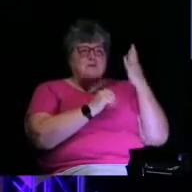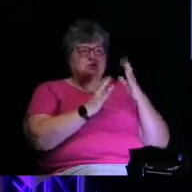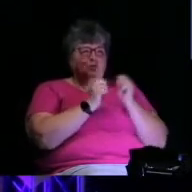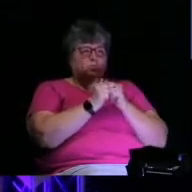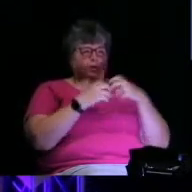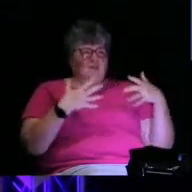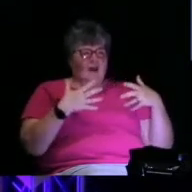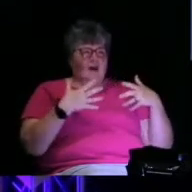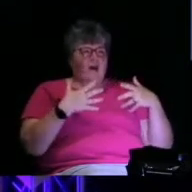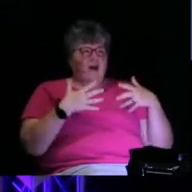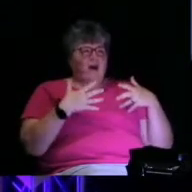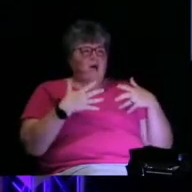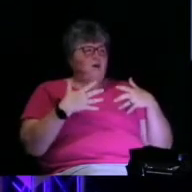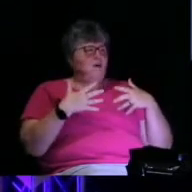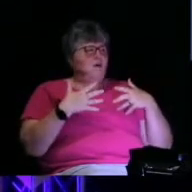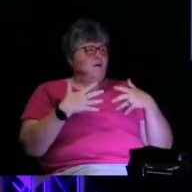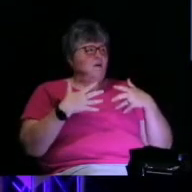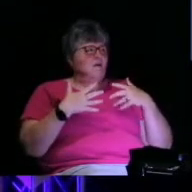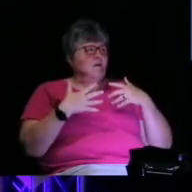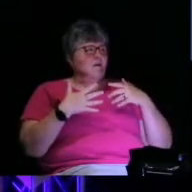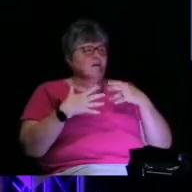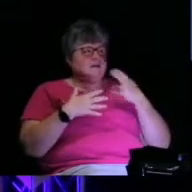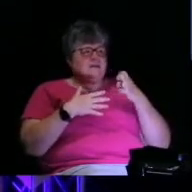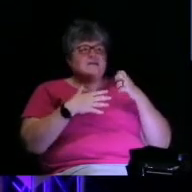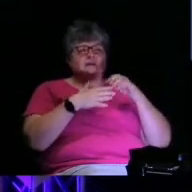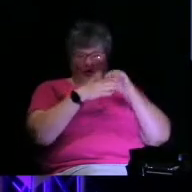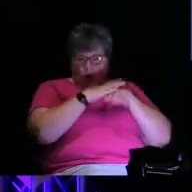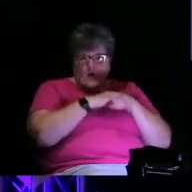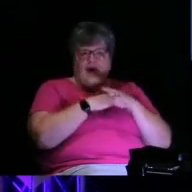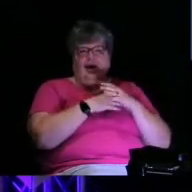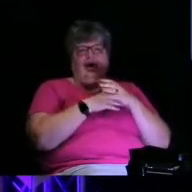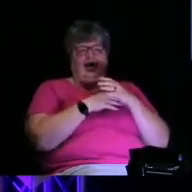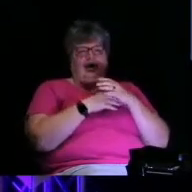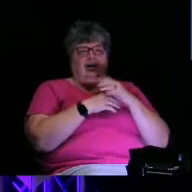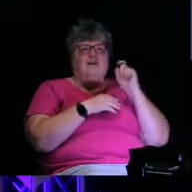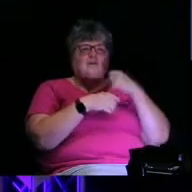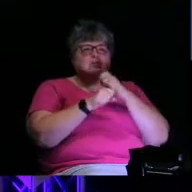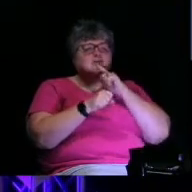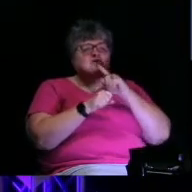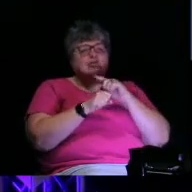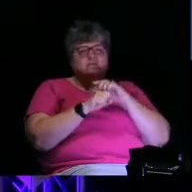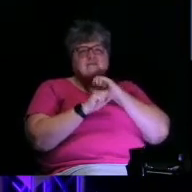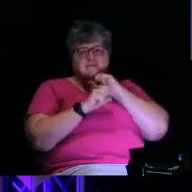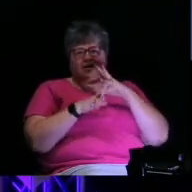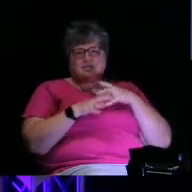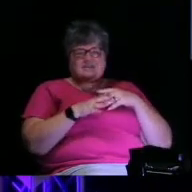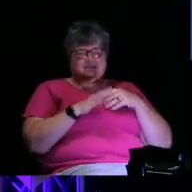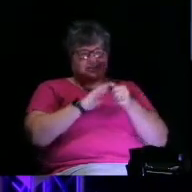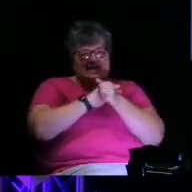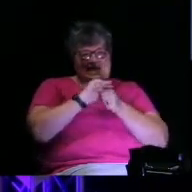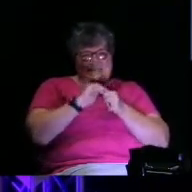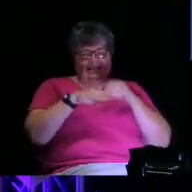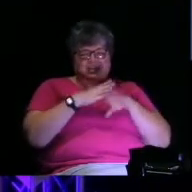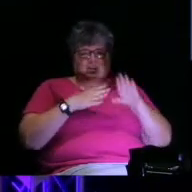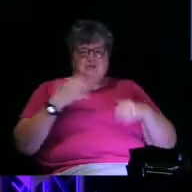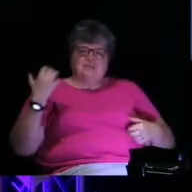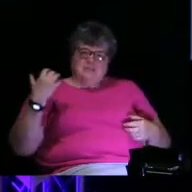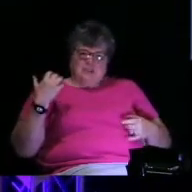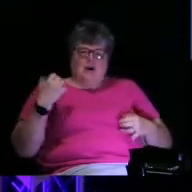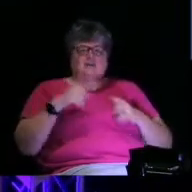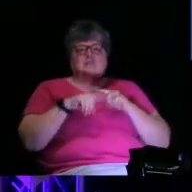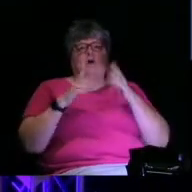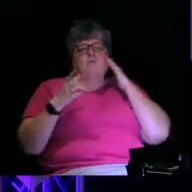bought them instruments, all right? And we're gonna get them in there as soon as they get checked out. They gotta make sure nothing's hidden in those guitars, all right?